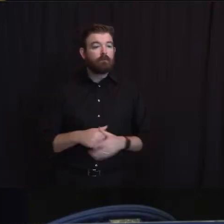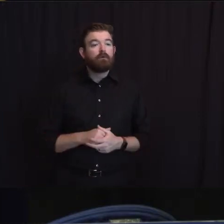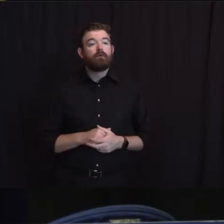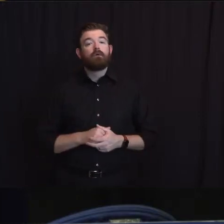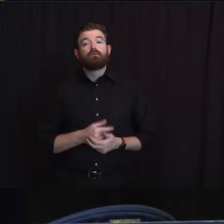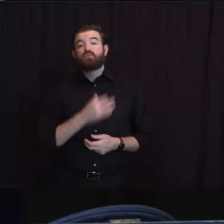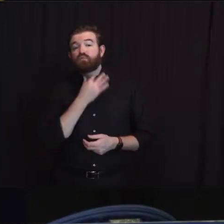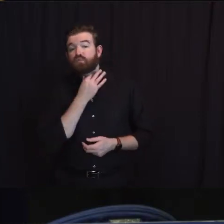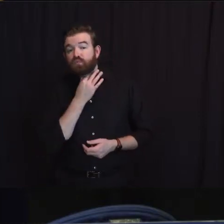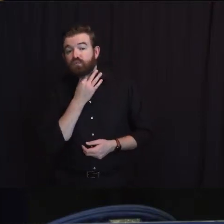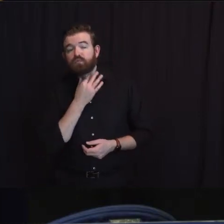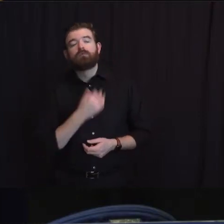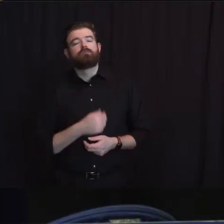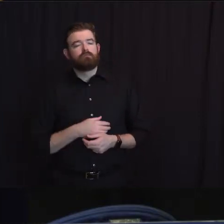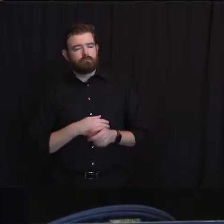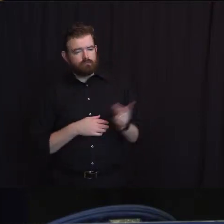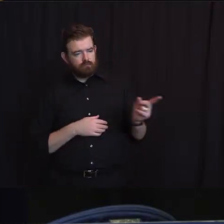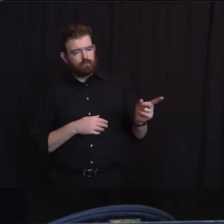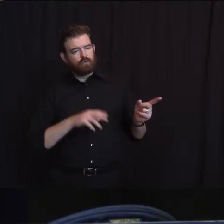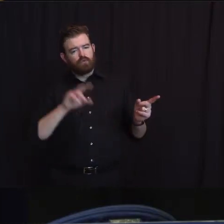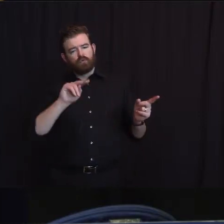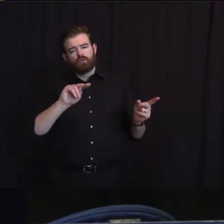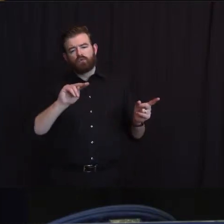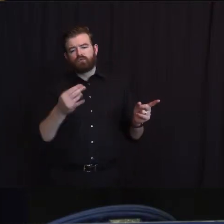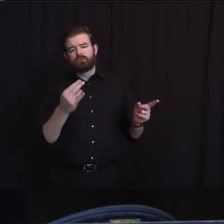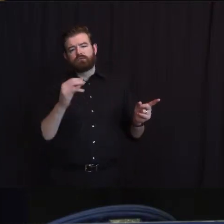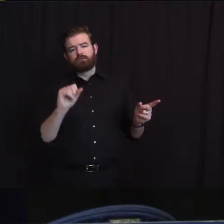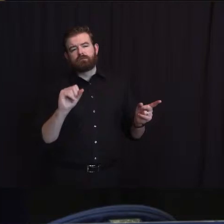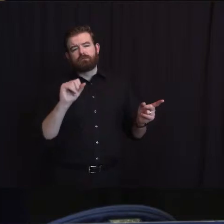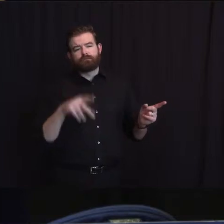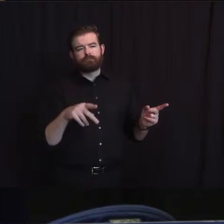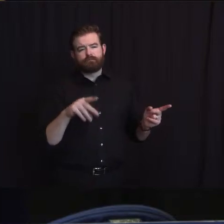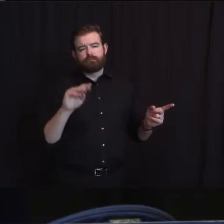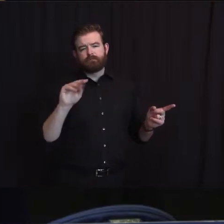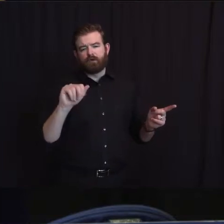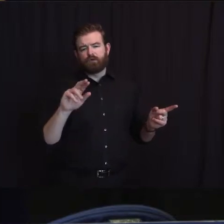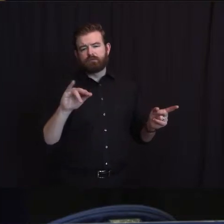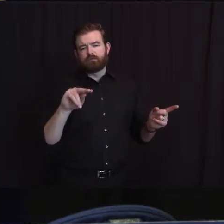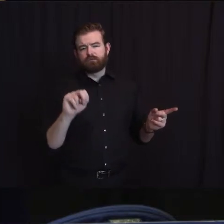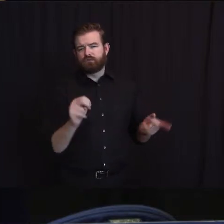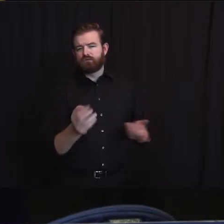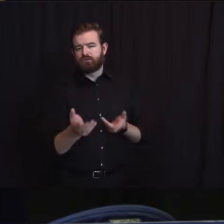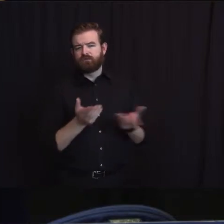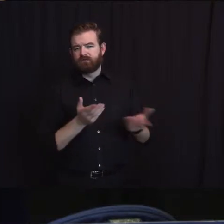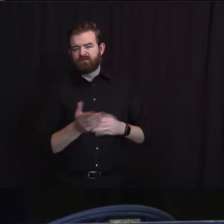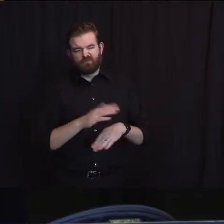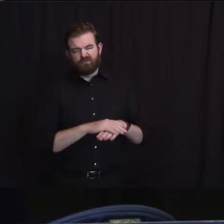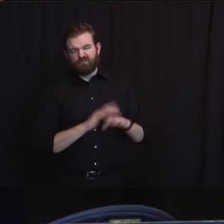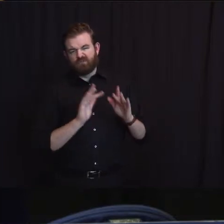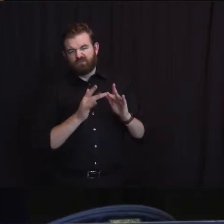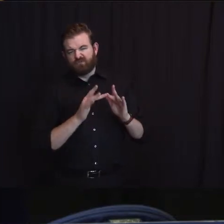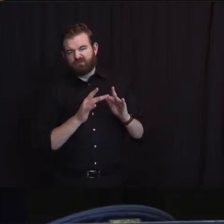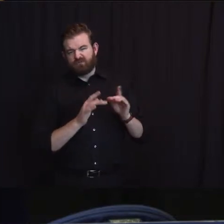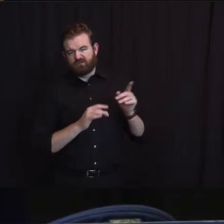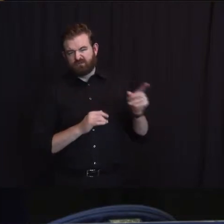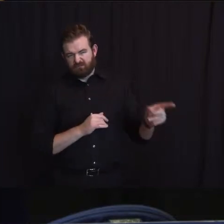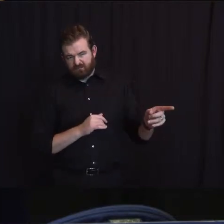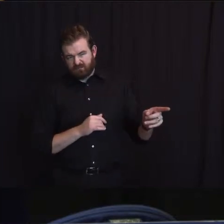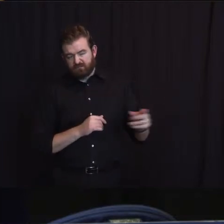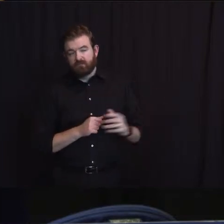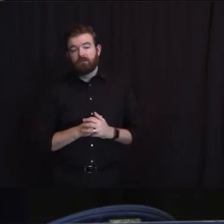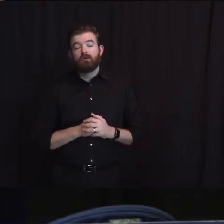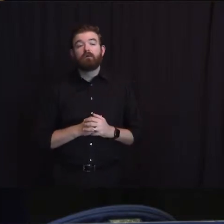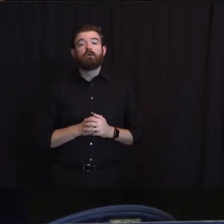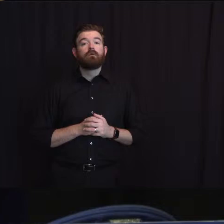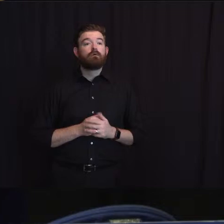njsp.org/marine services. I would recommend those going out onto our waterways to check that out. It's just a quick